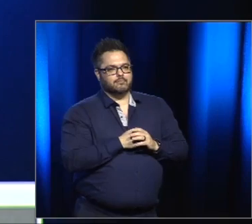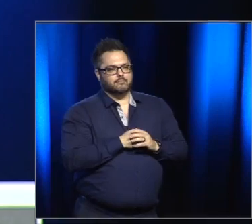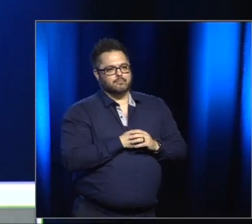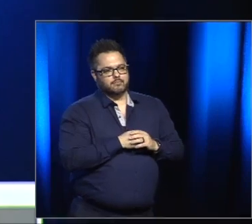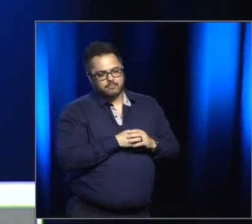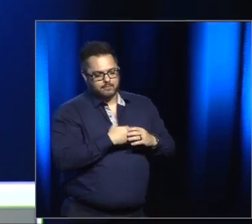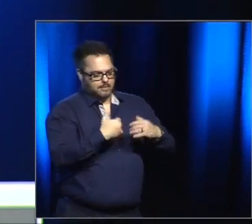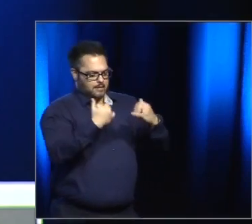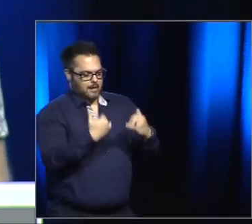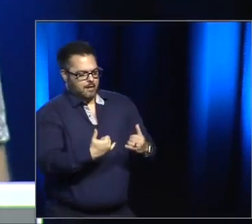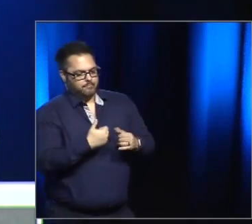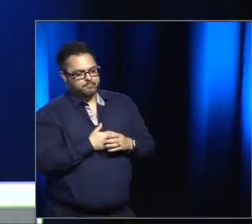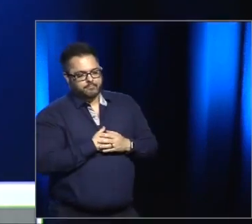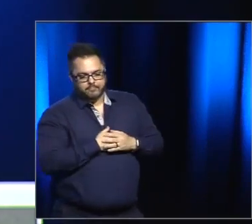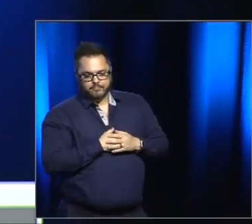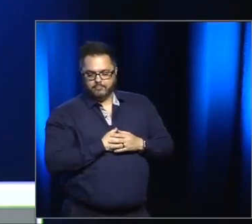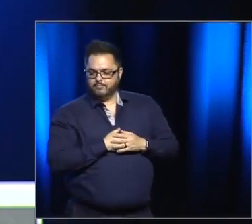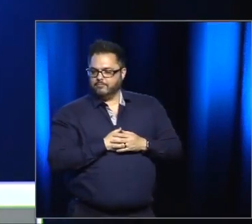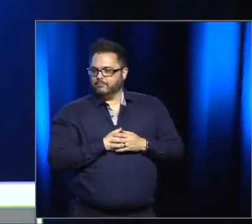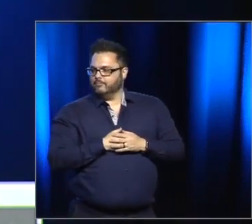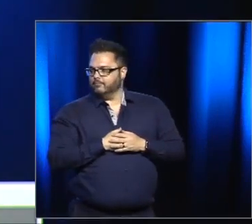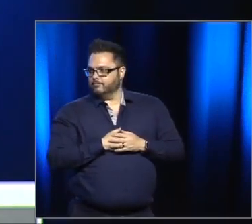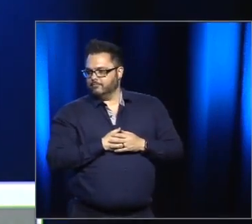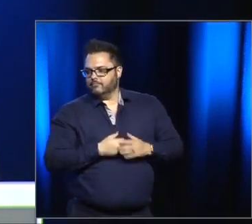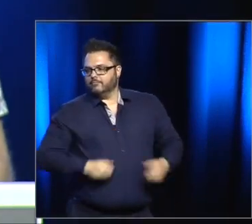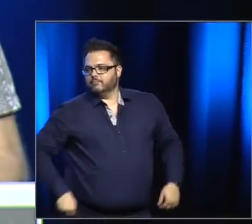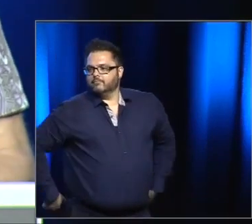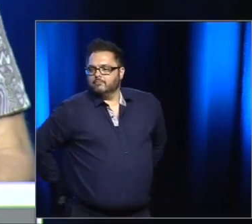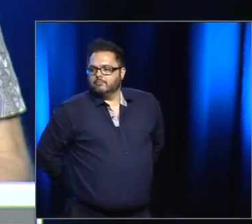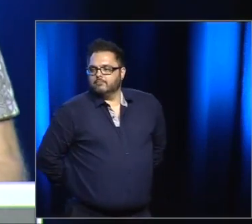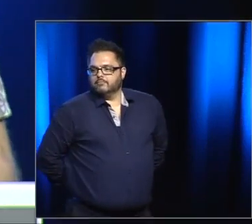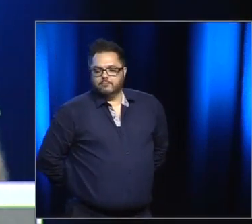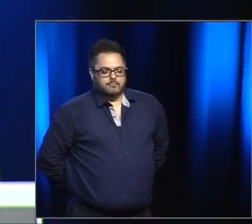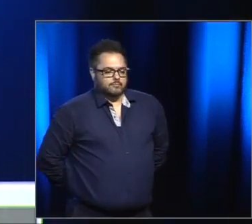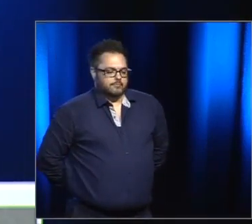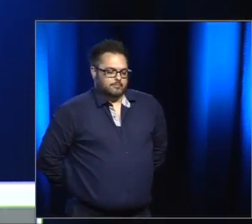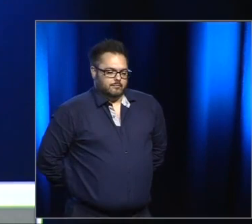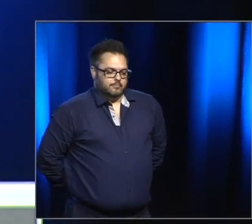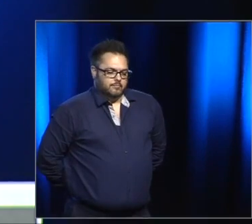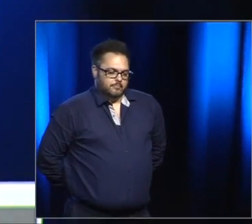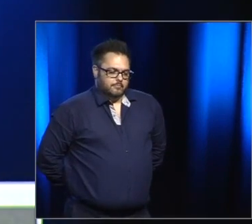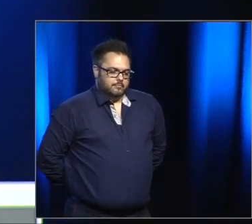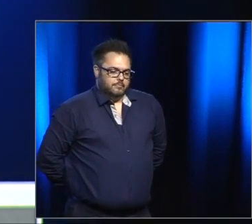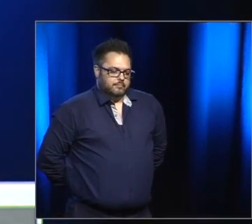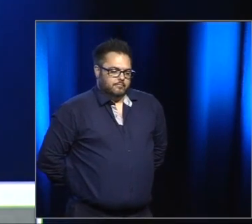Right, let's get the talk going, I guess.